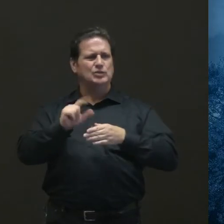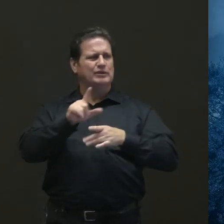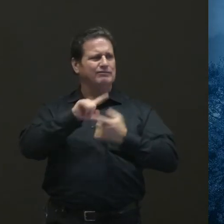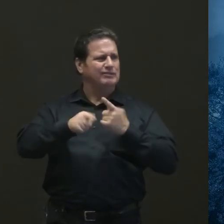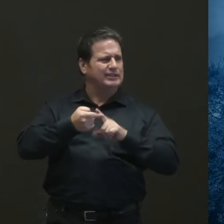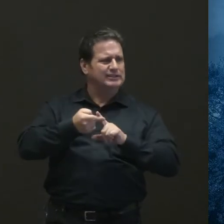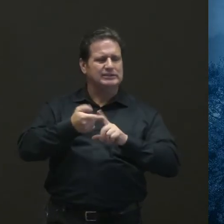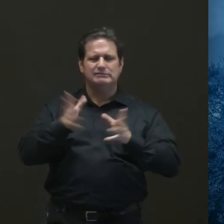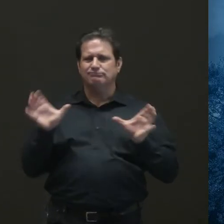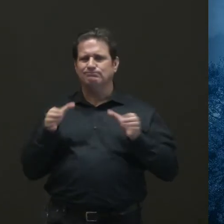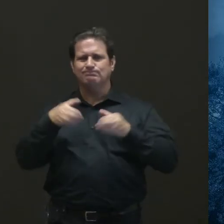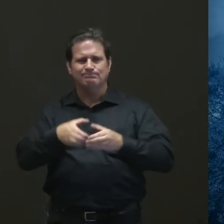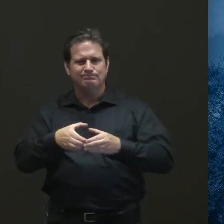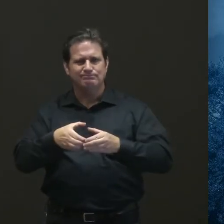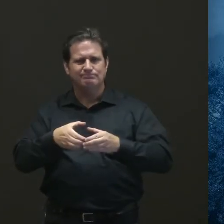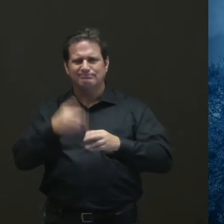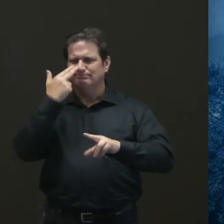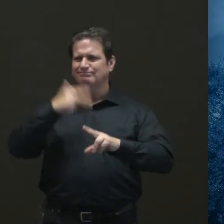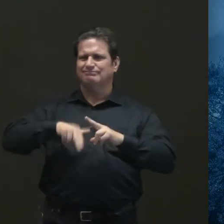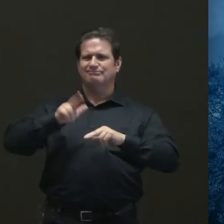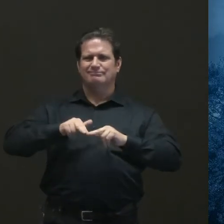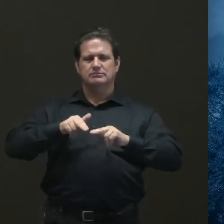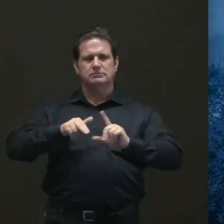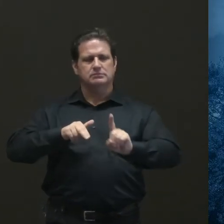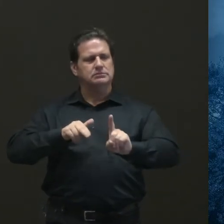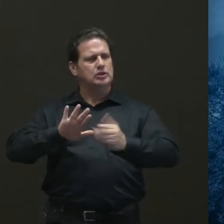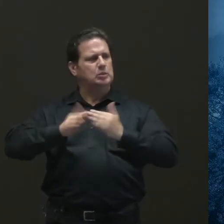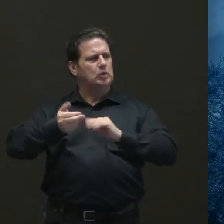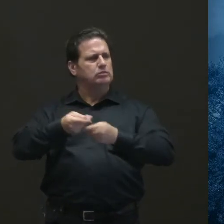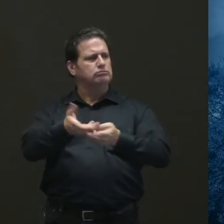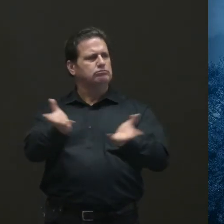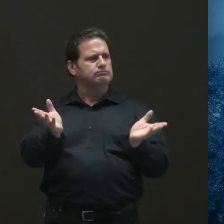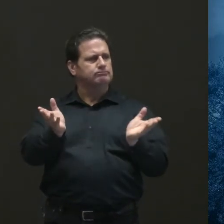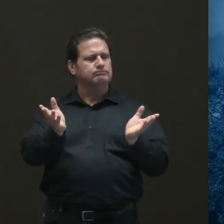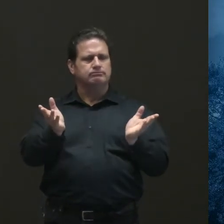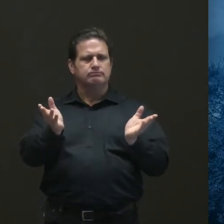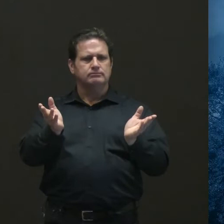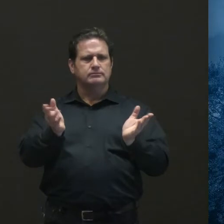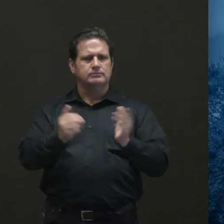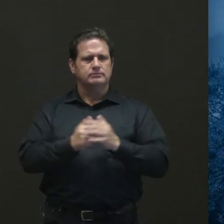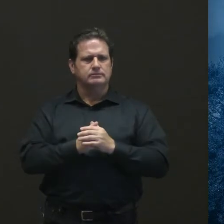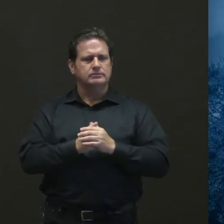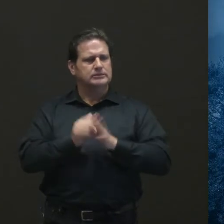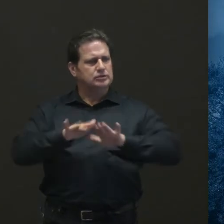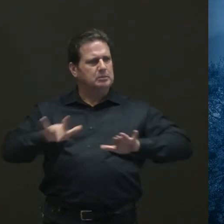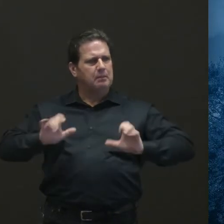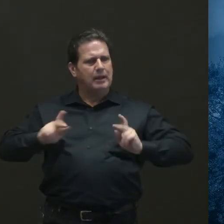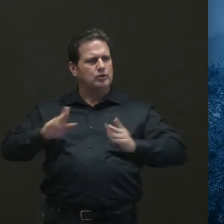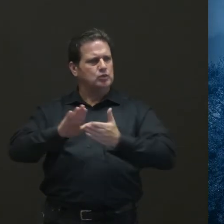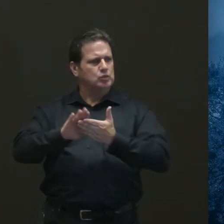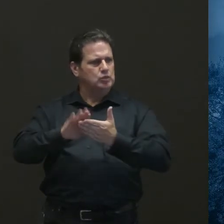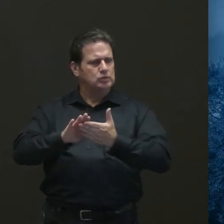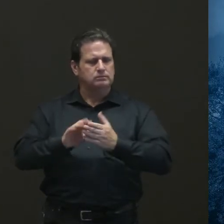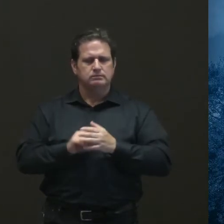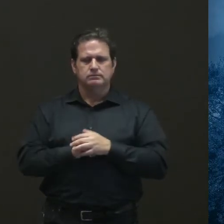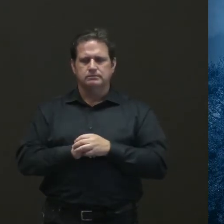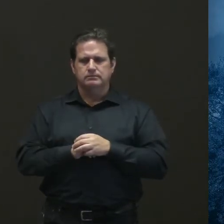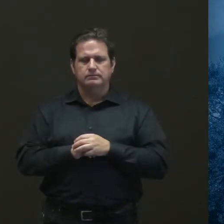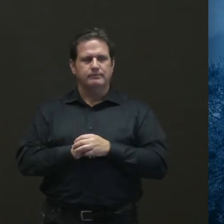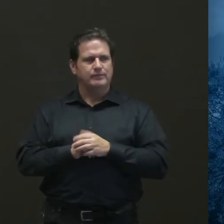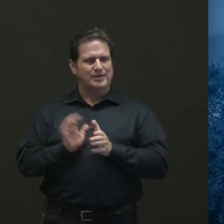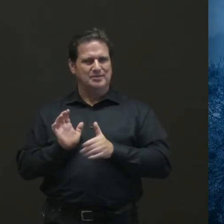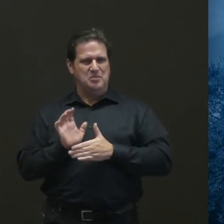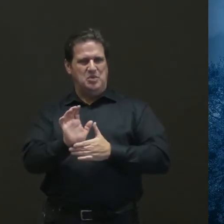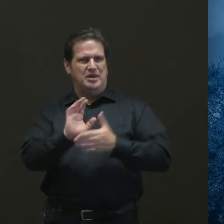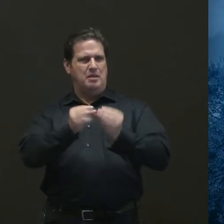or 30 or 40 friends. It's about the community. It's about getting children back in schools by pushing